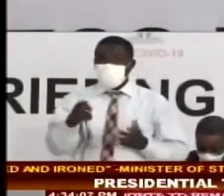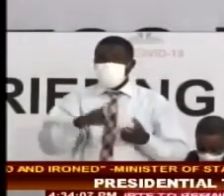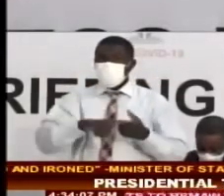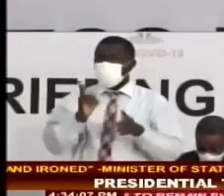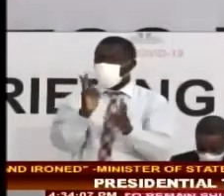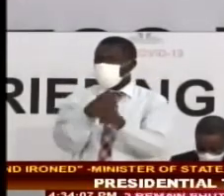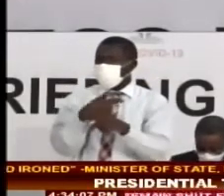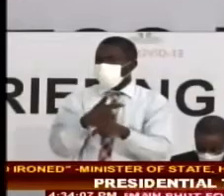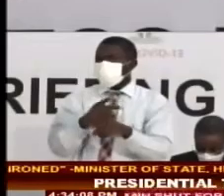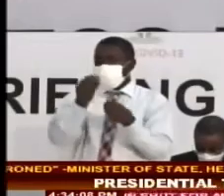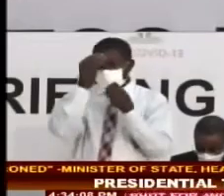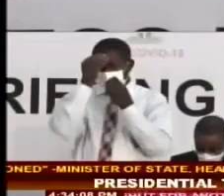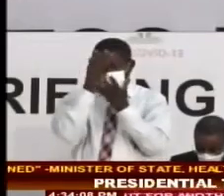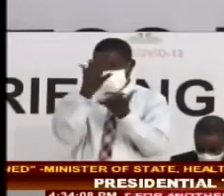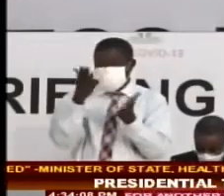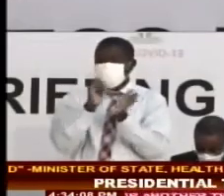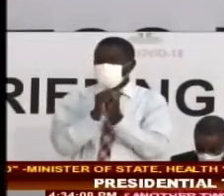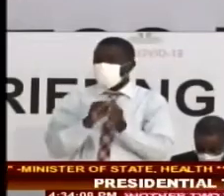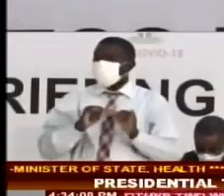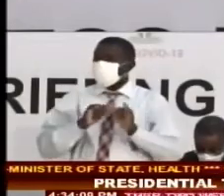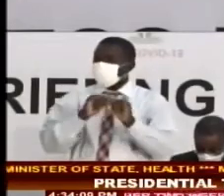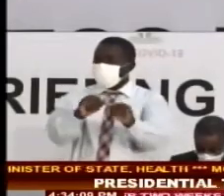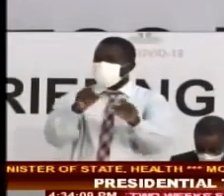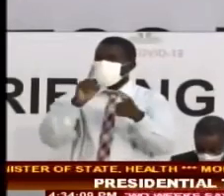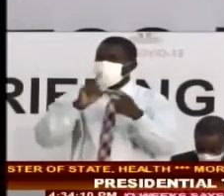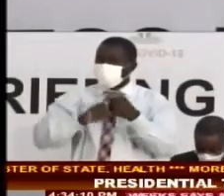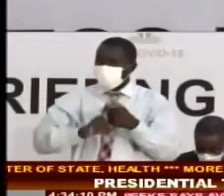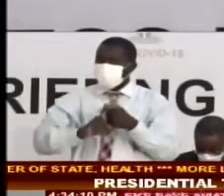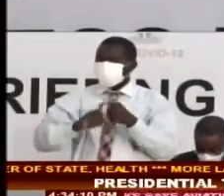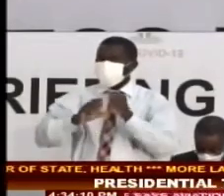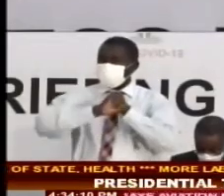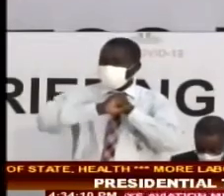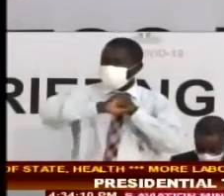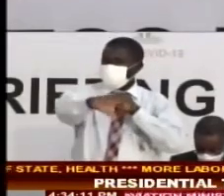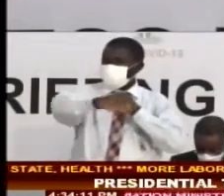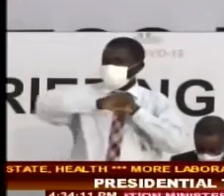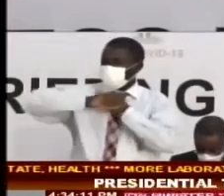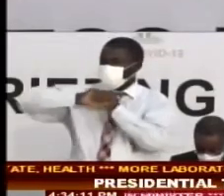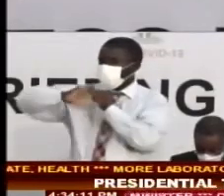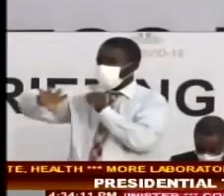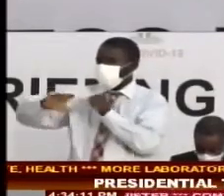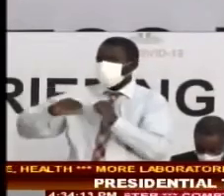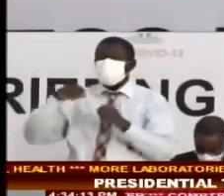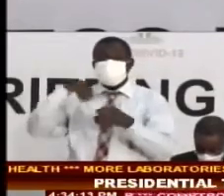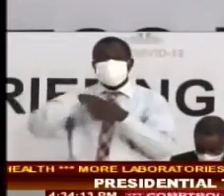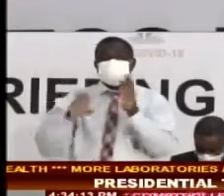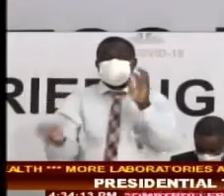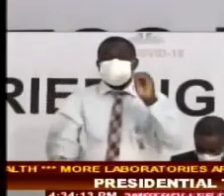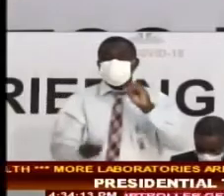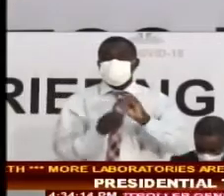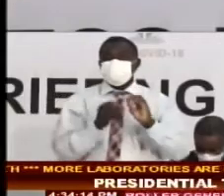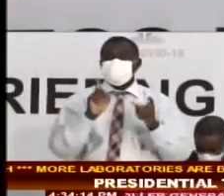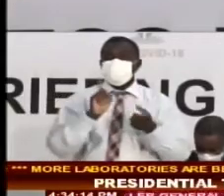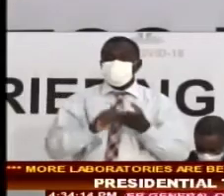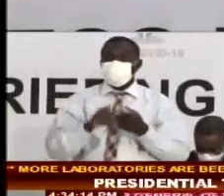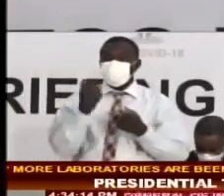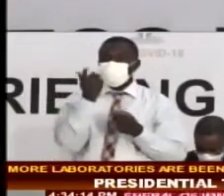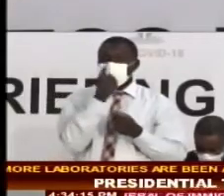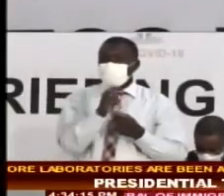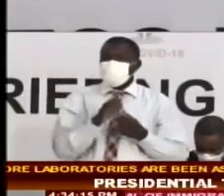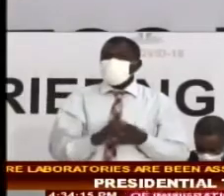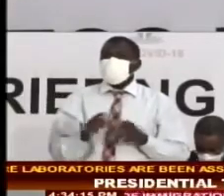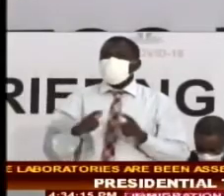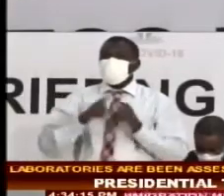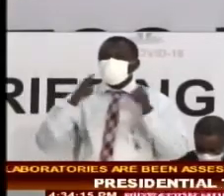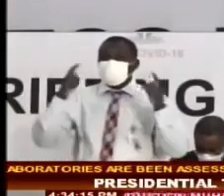jingles, which they have continued to air and disseminate, in addition to devoting a large chunk of